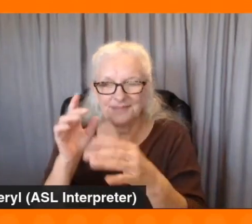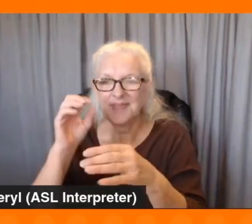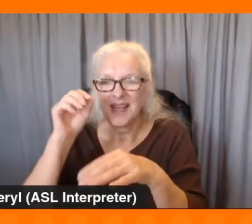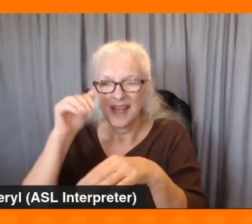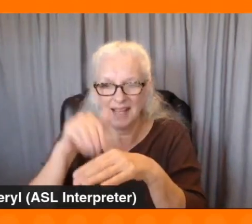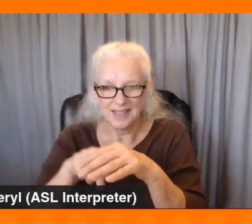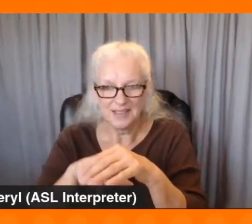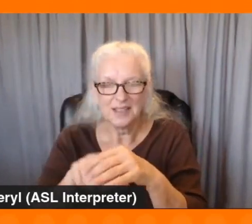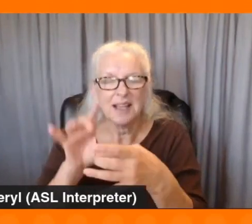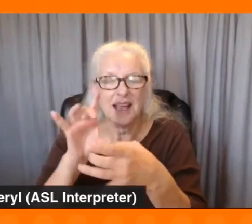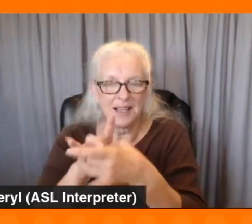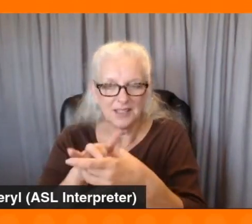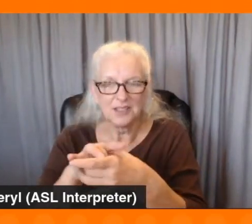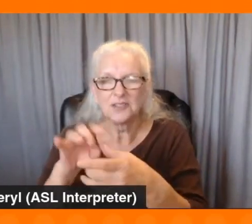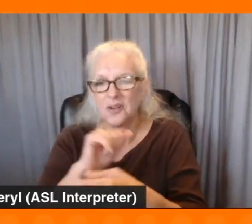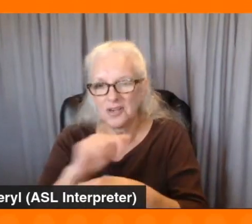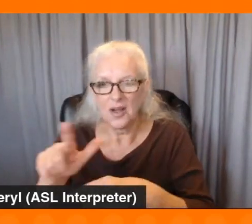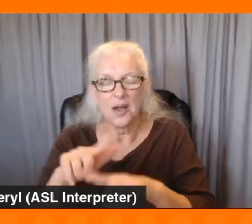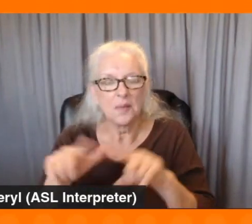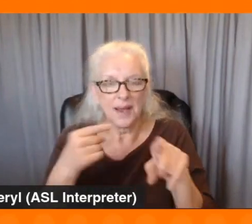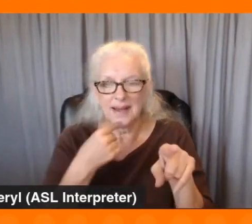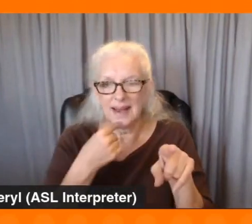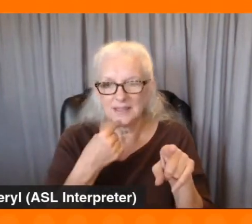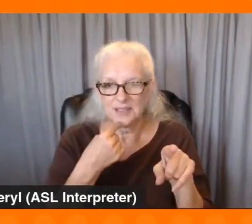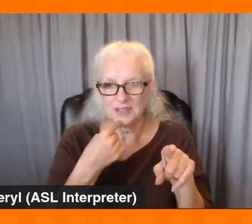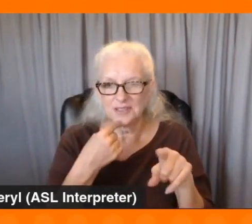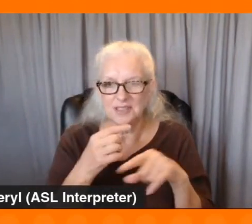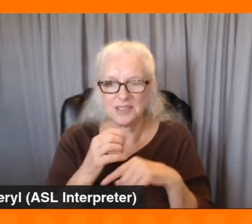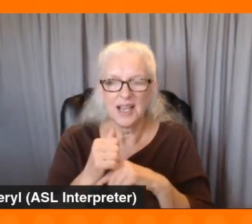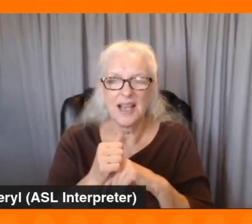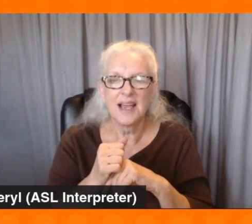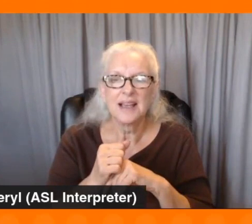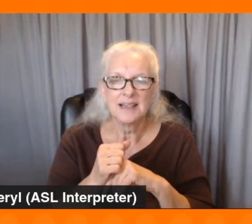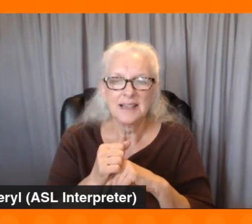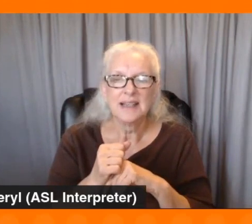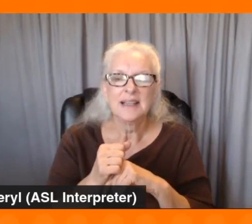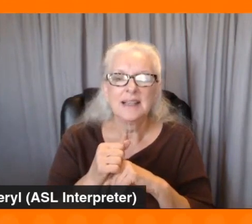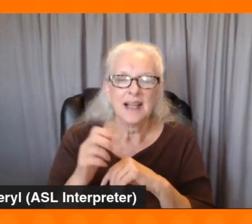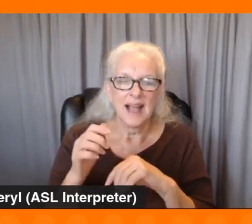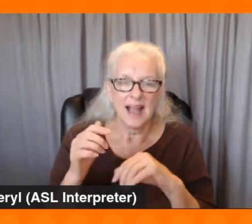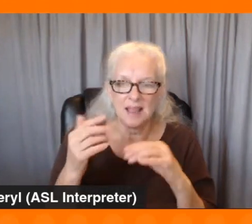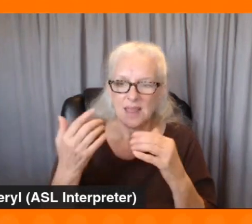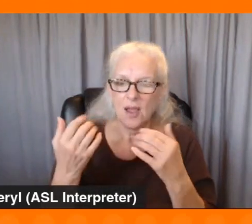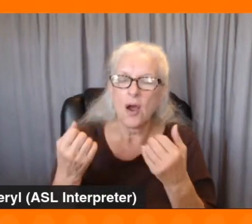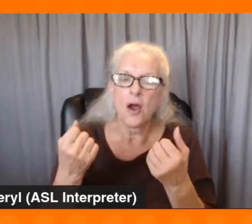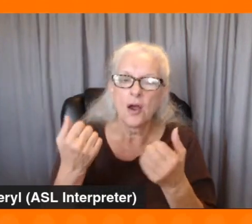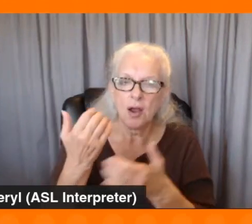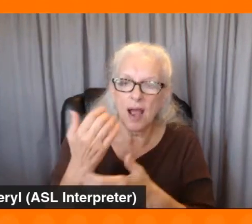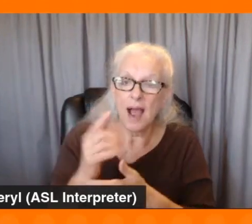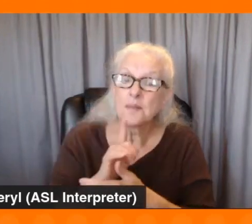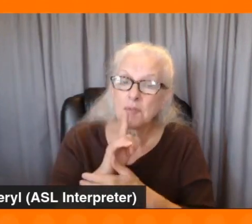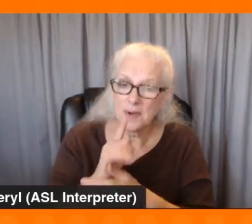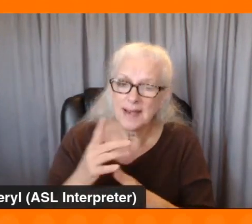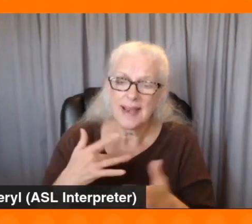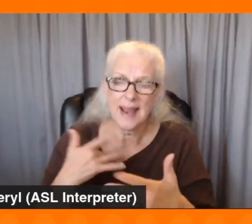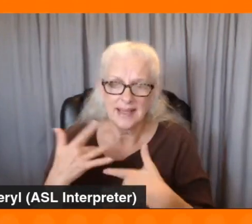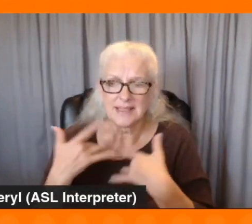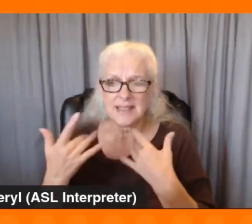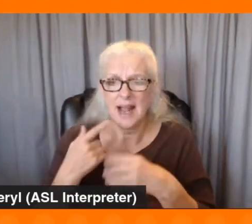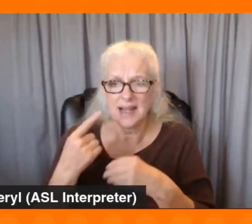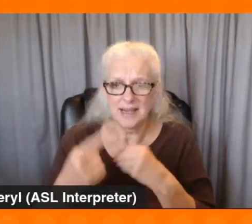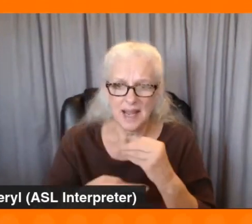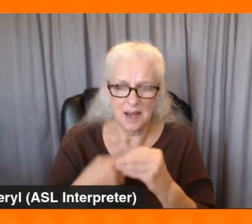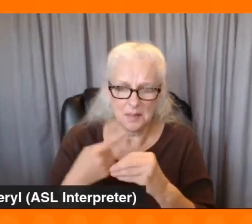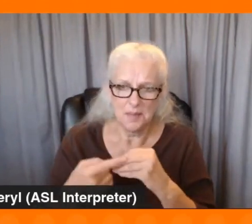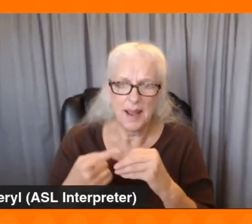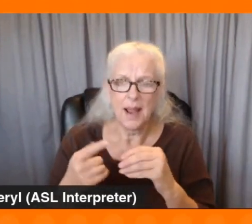sessions. But like you mentioned, the Scratch Junior Tactile session is something that I'm very excited about as